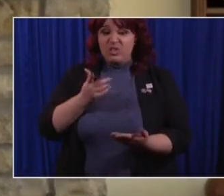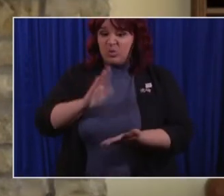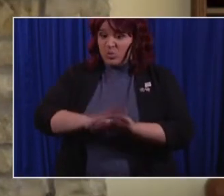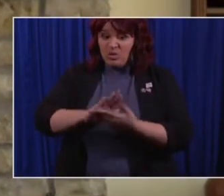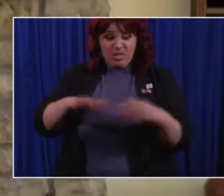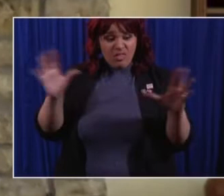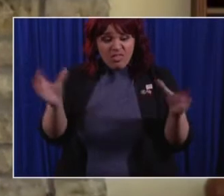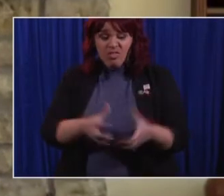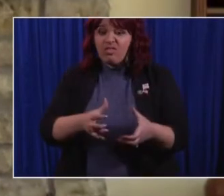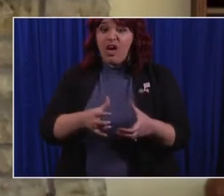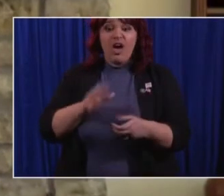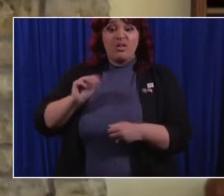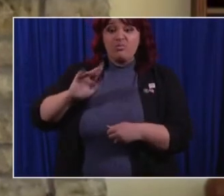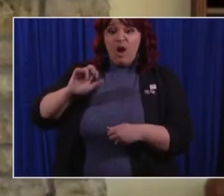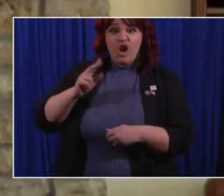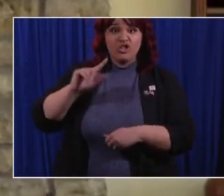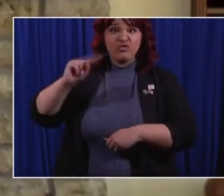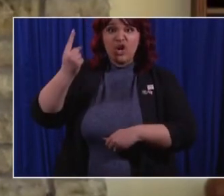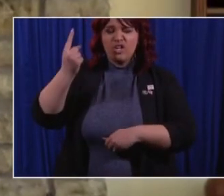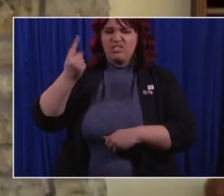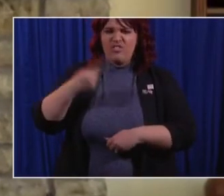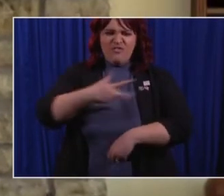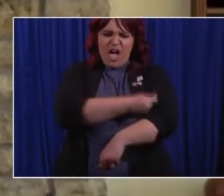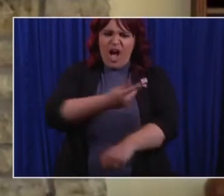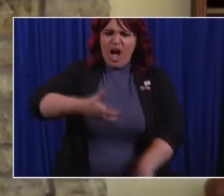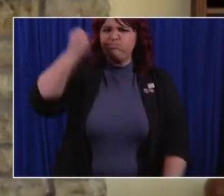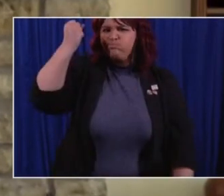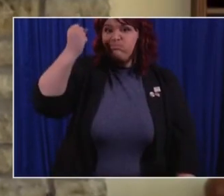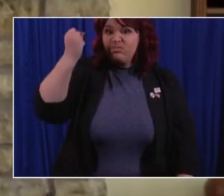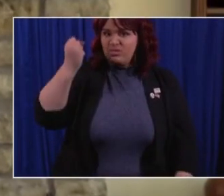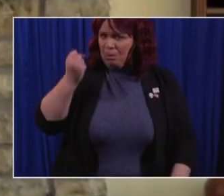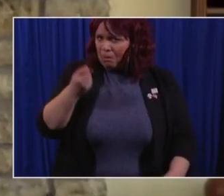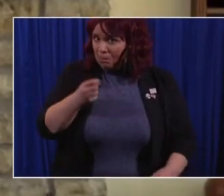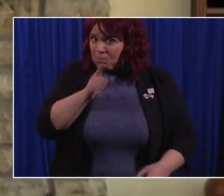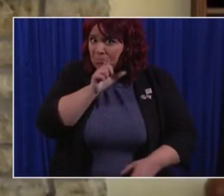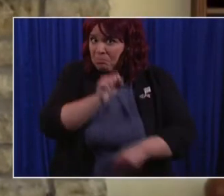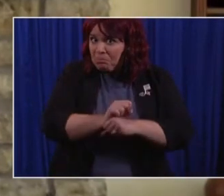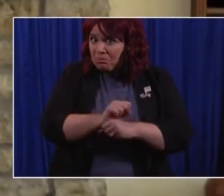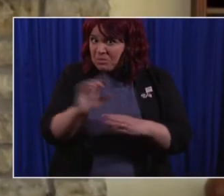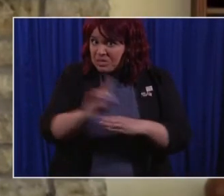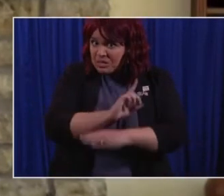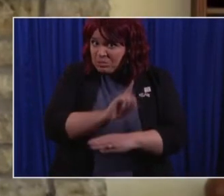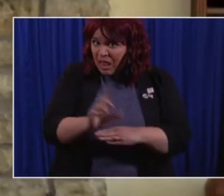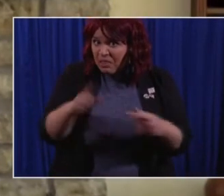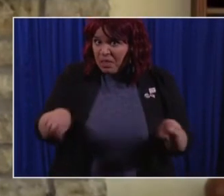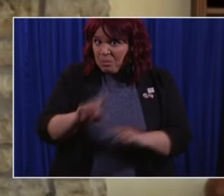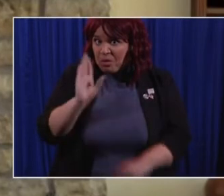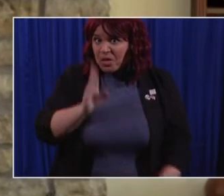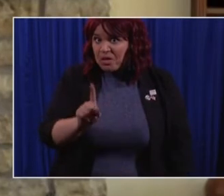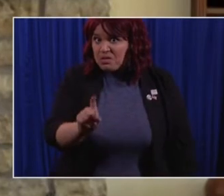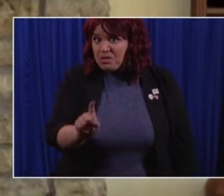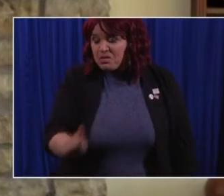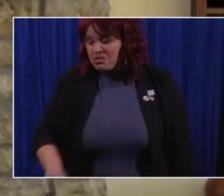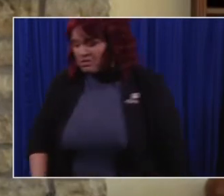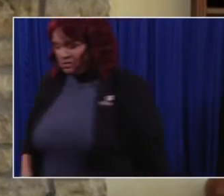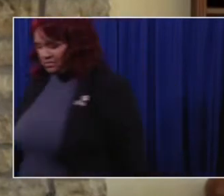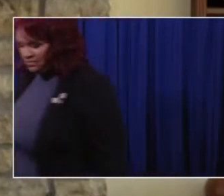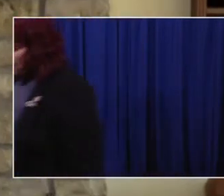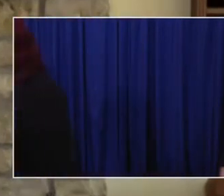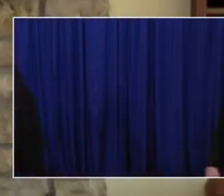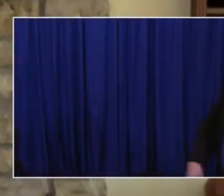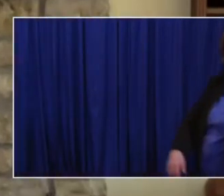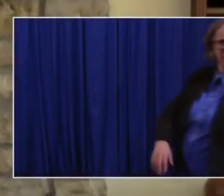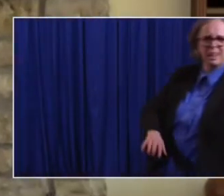Well, we're not going to take vaccine away. We made a commitment to teachers, other school